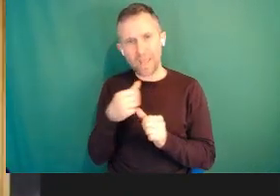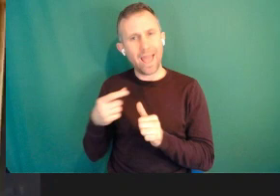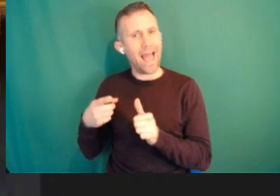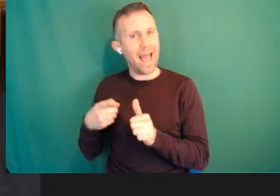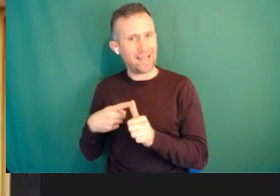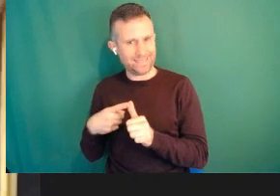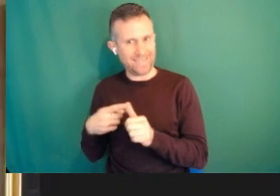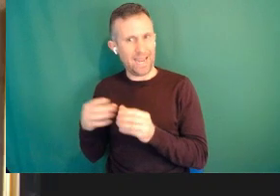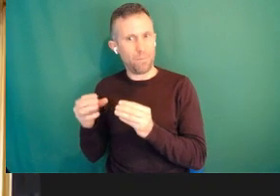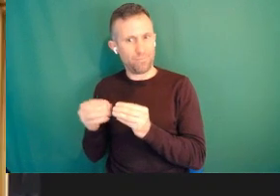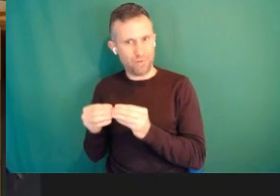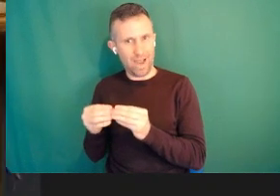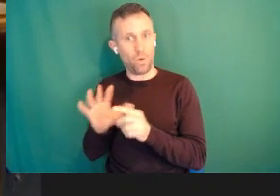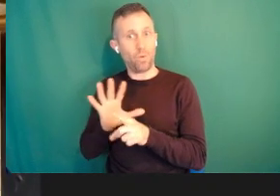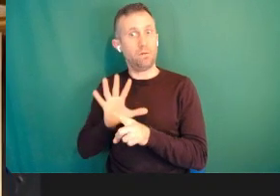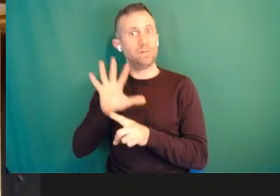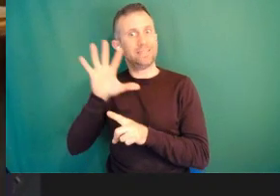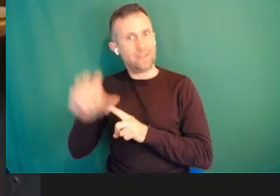by